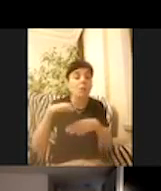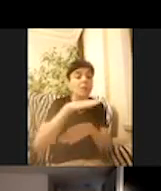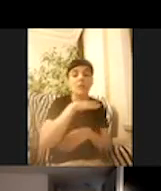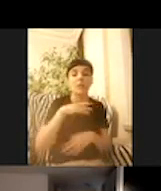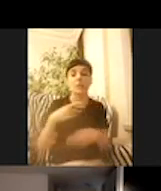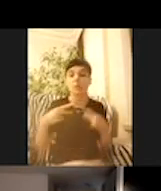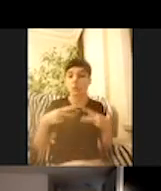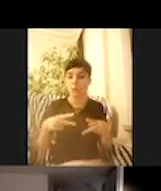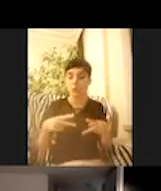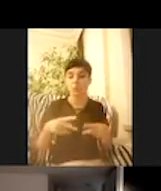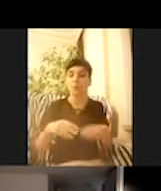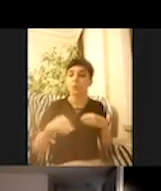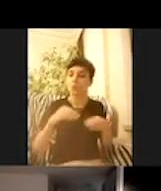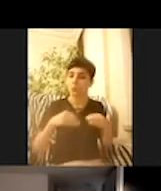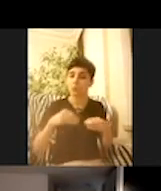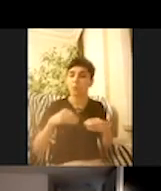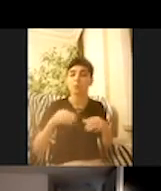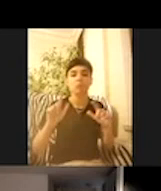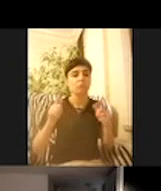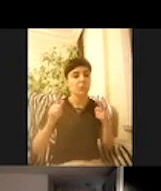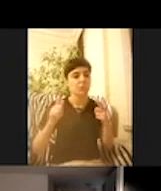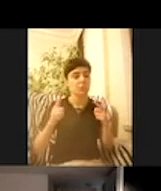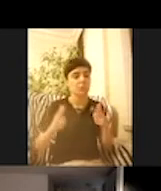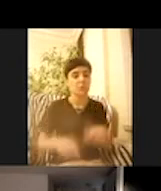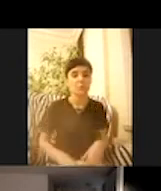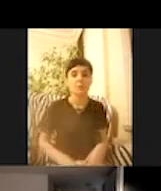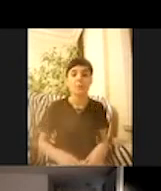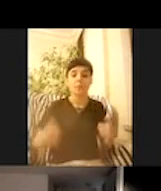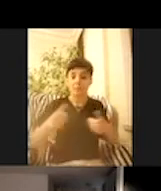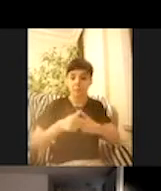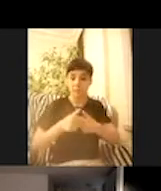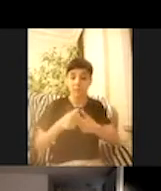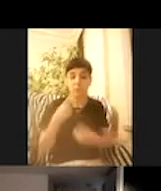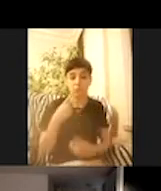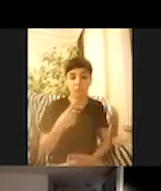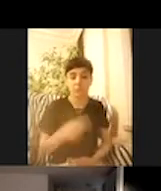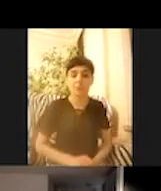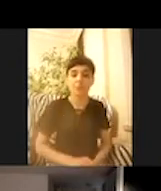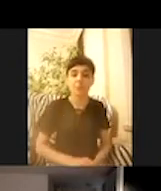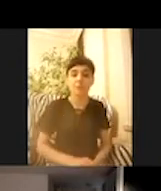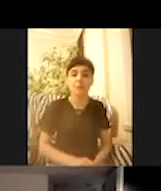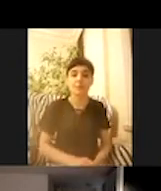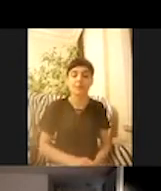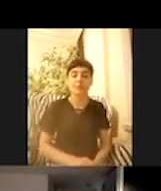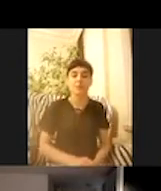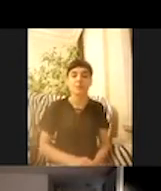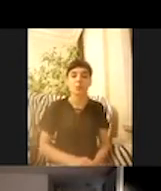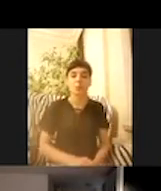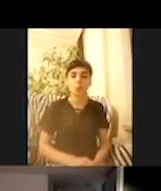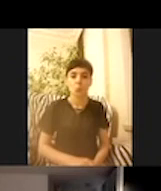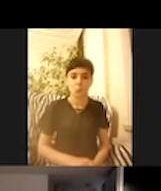true. I remember that there was a question from a media person, like a journalist, saying, oh, how are you feeling because